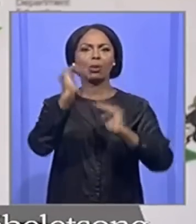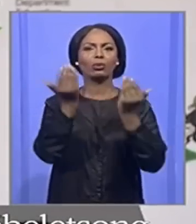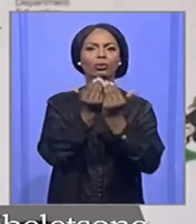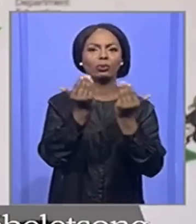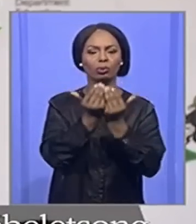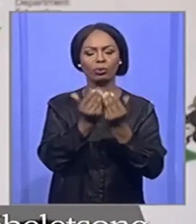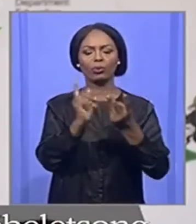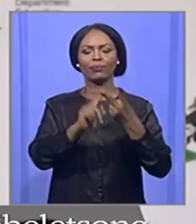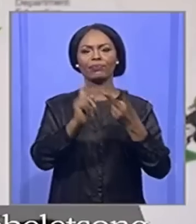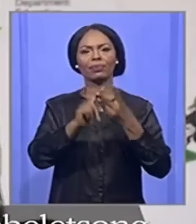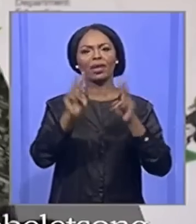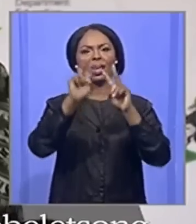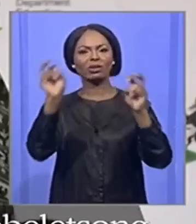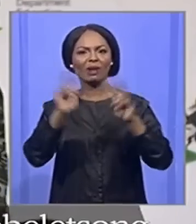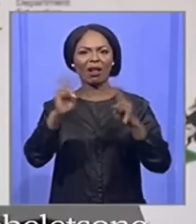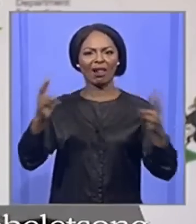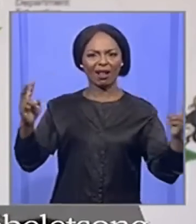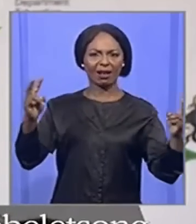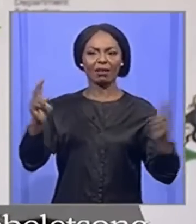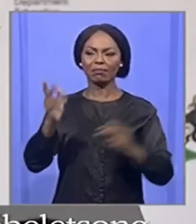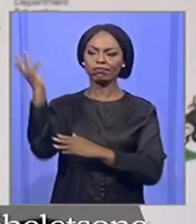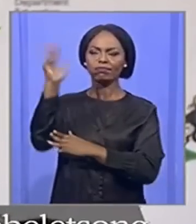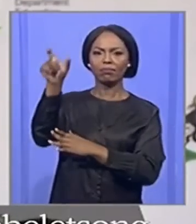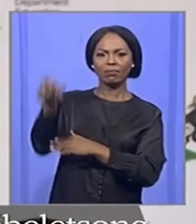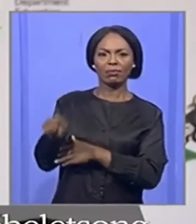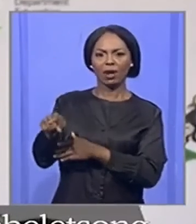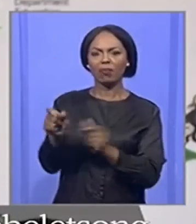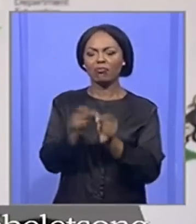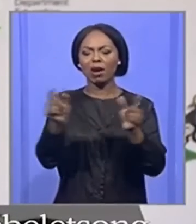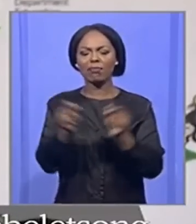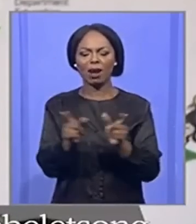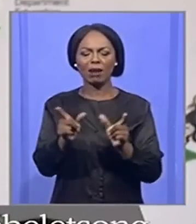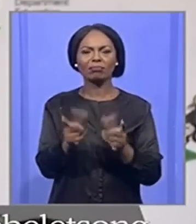these issues, Premier Buankatso, the potholes,